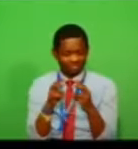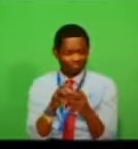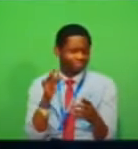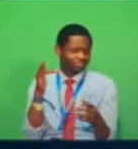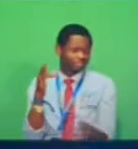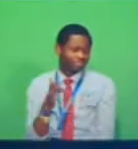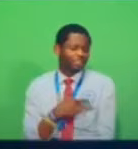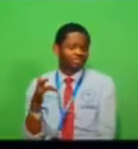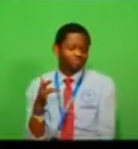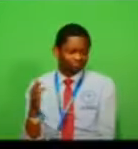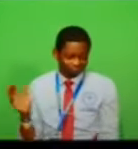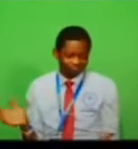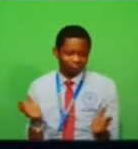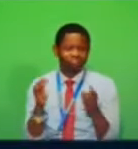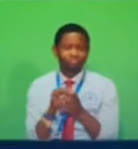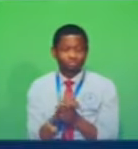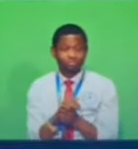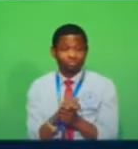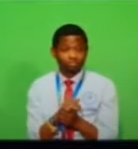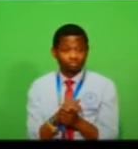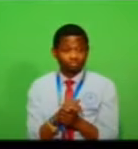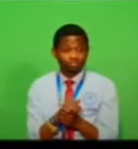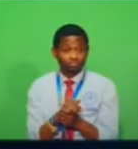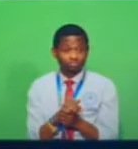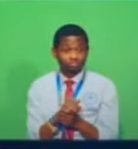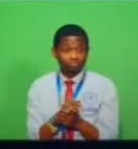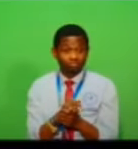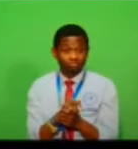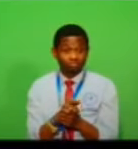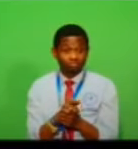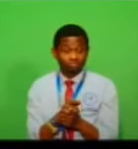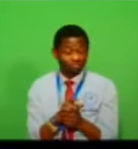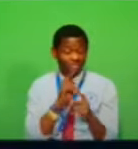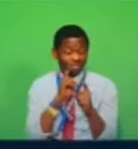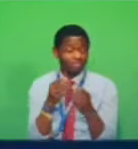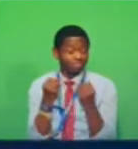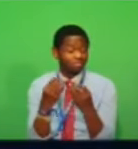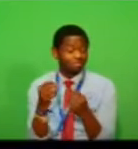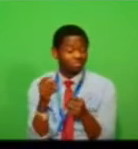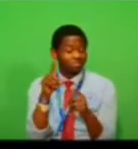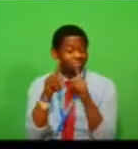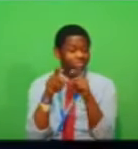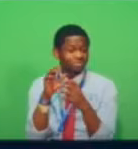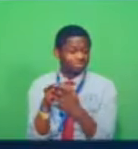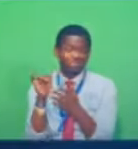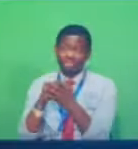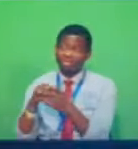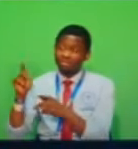touching and encouraging. And in fact, you've answered so many of the questions that the audience